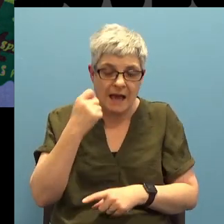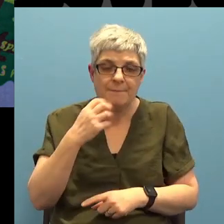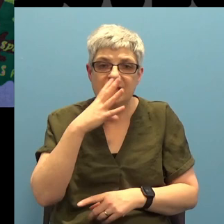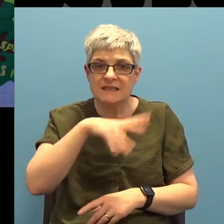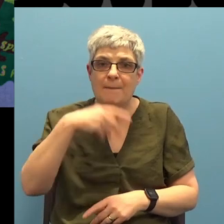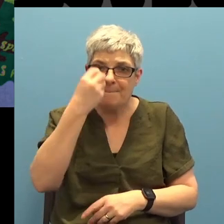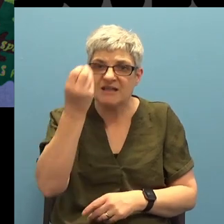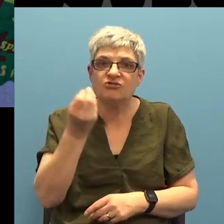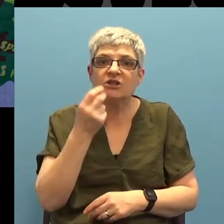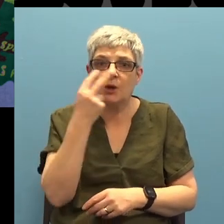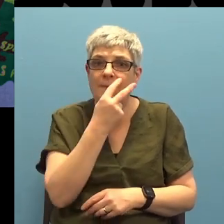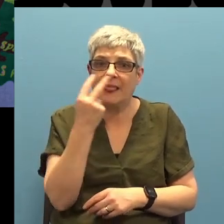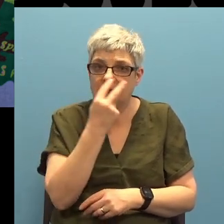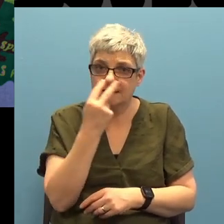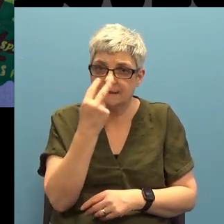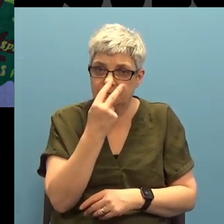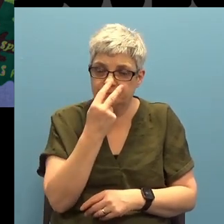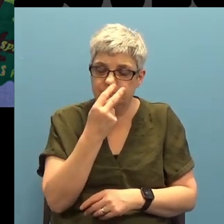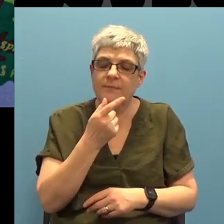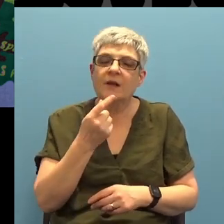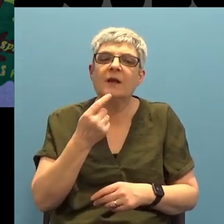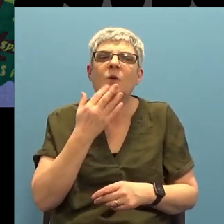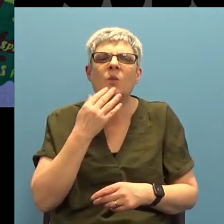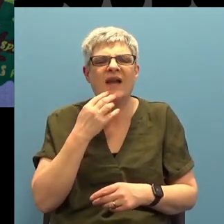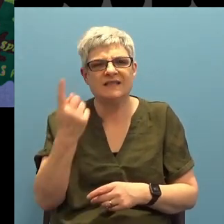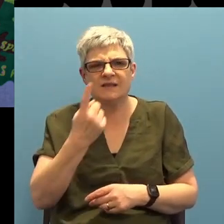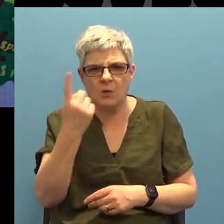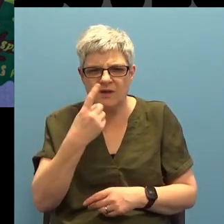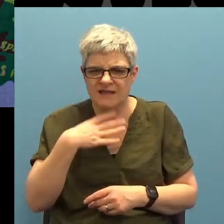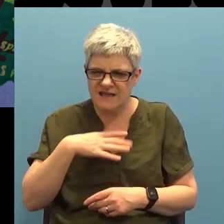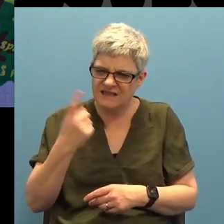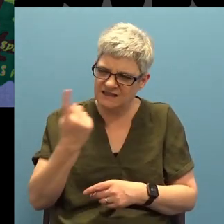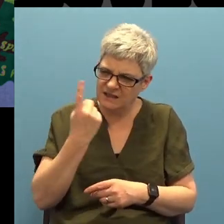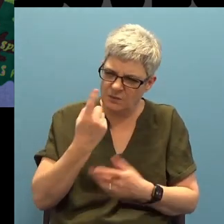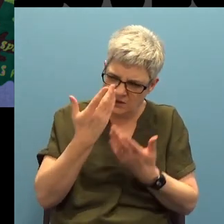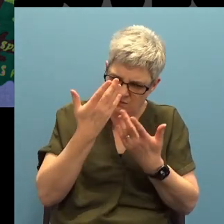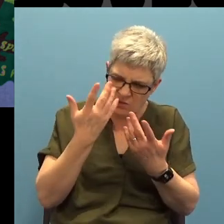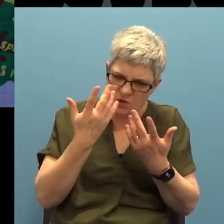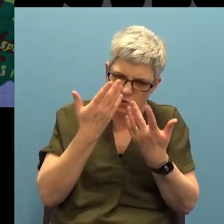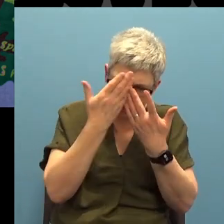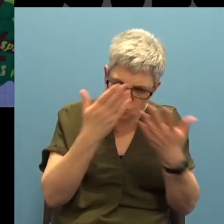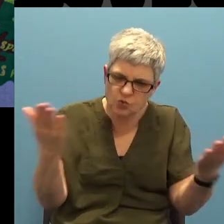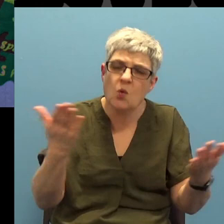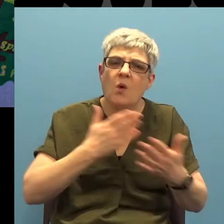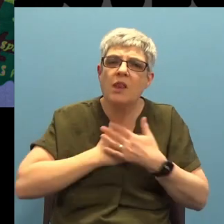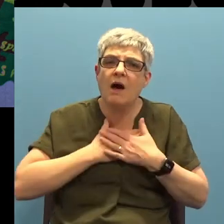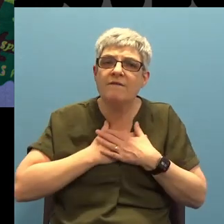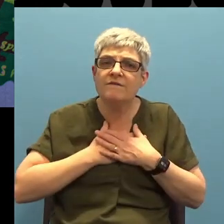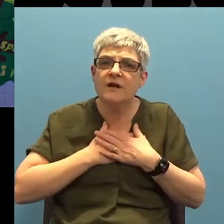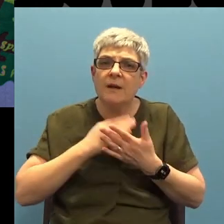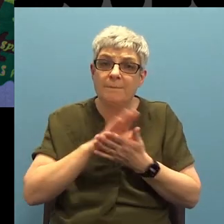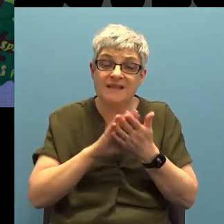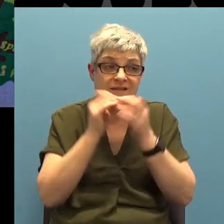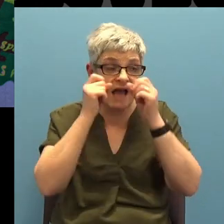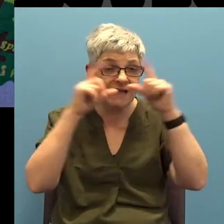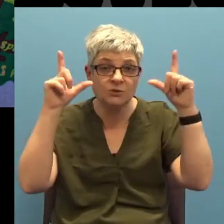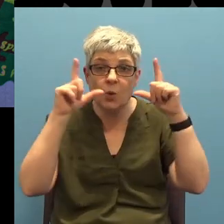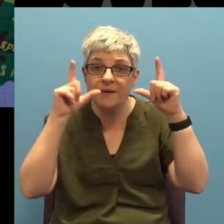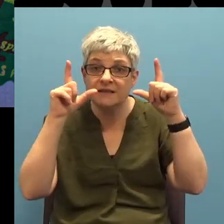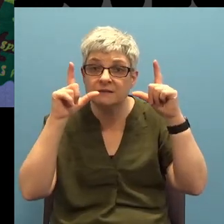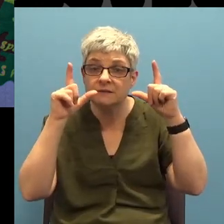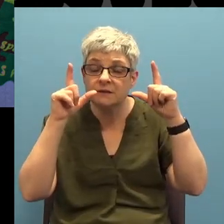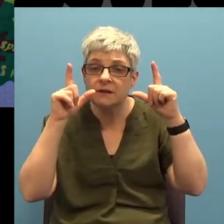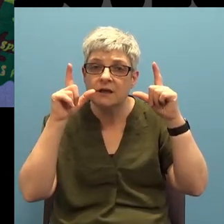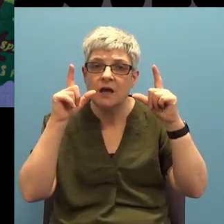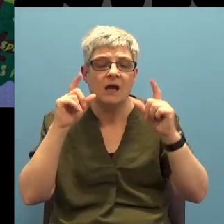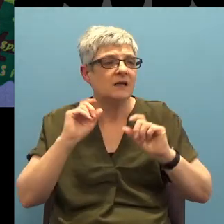all be. When someone needs someone else to show them enough love to open their eyes, it's no longer okay